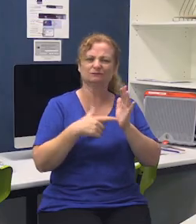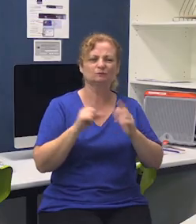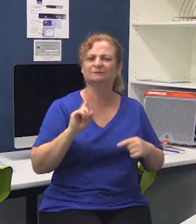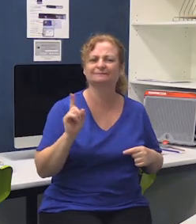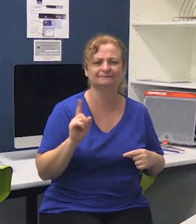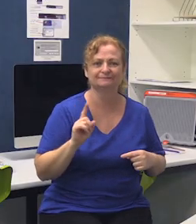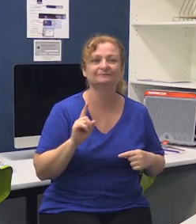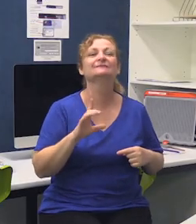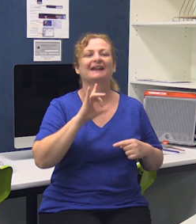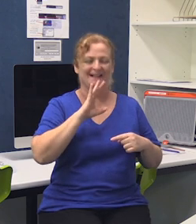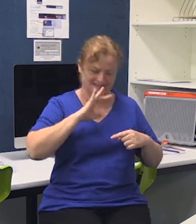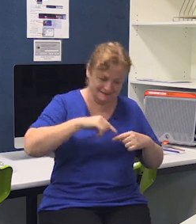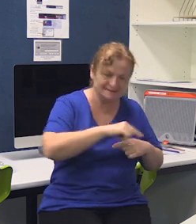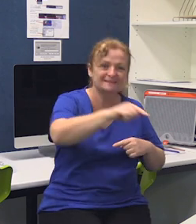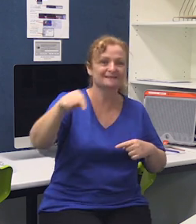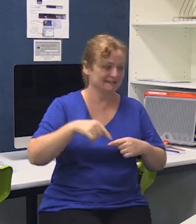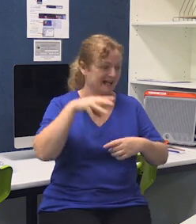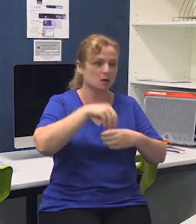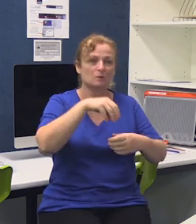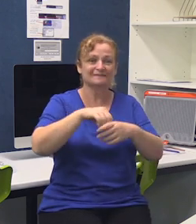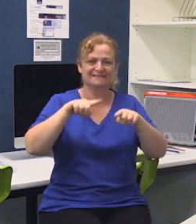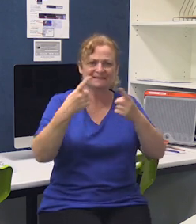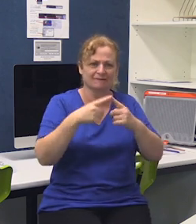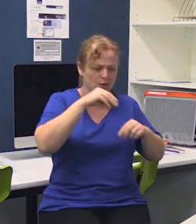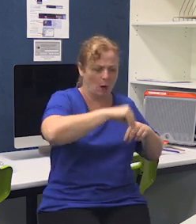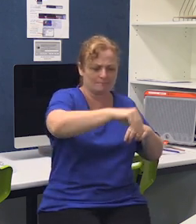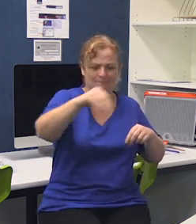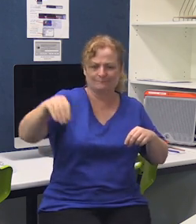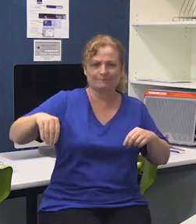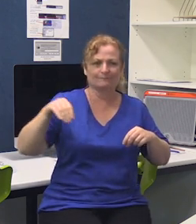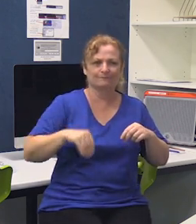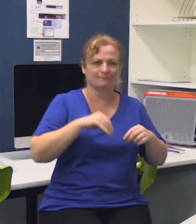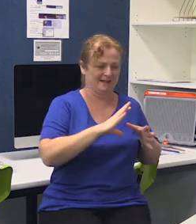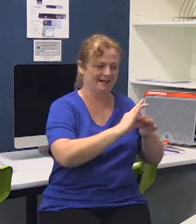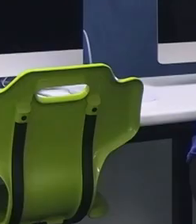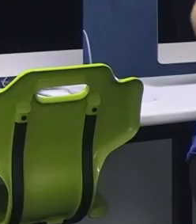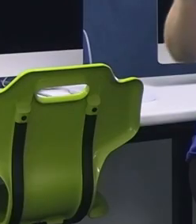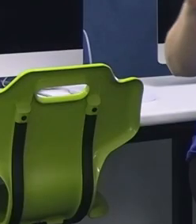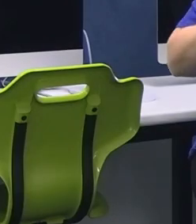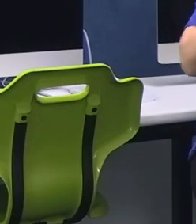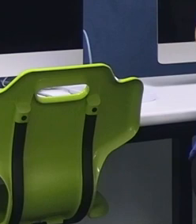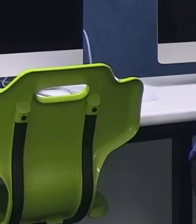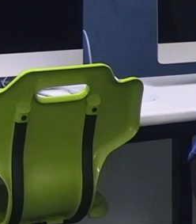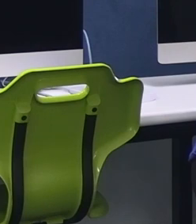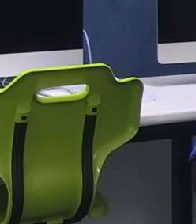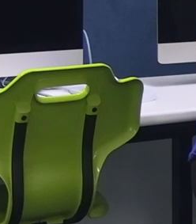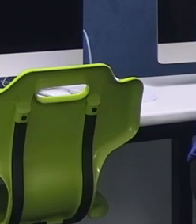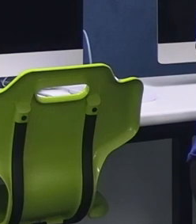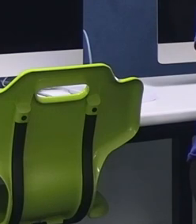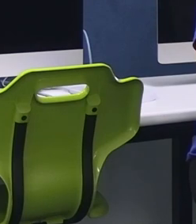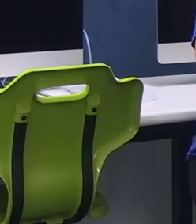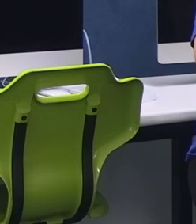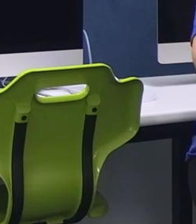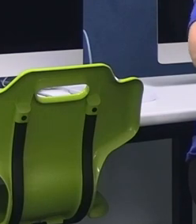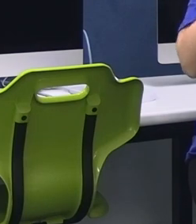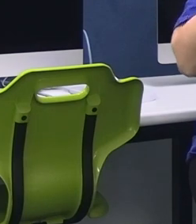An electrical circuit consists of different components connected together. These are components that allow